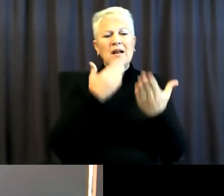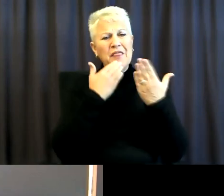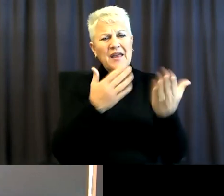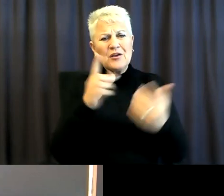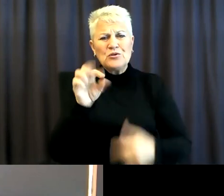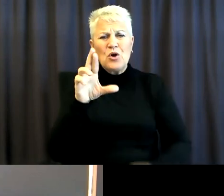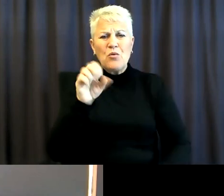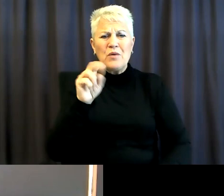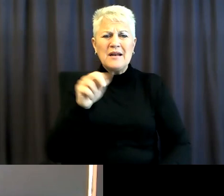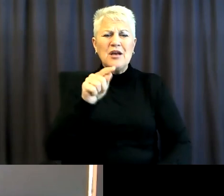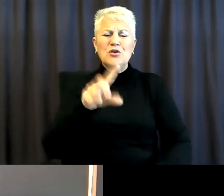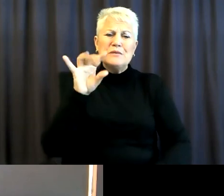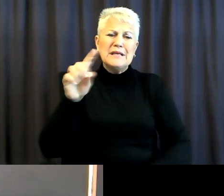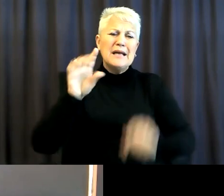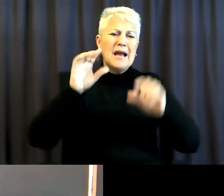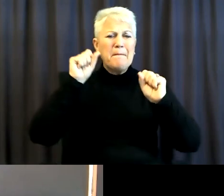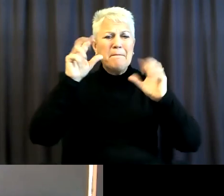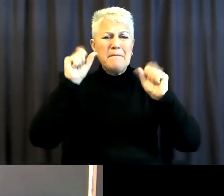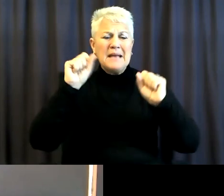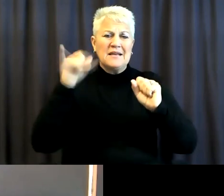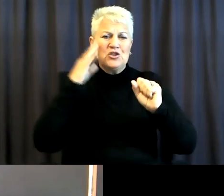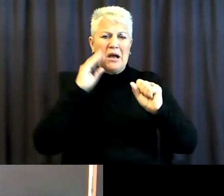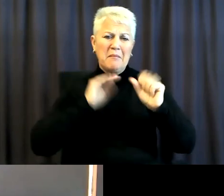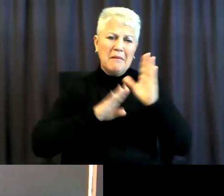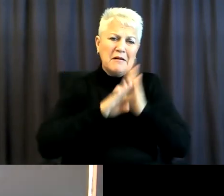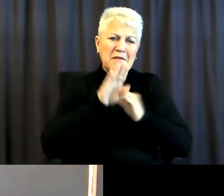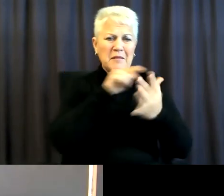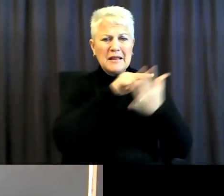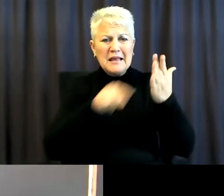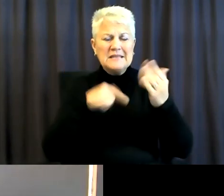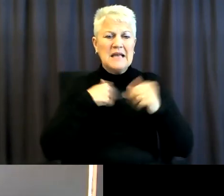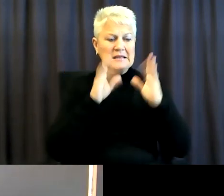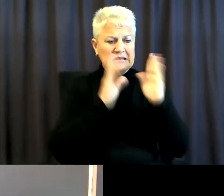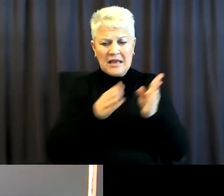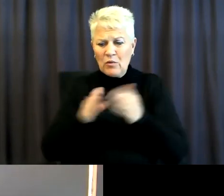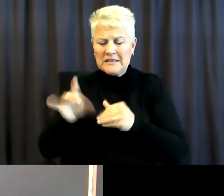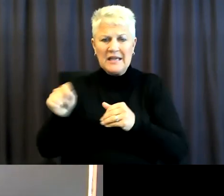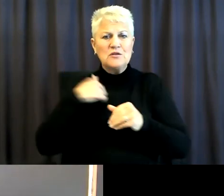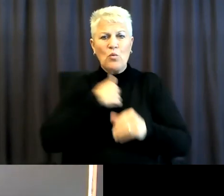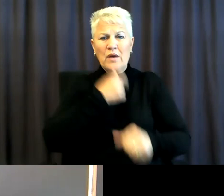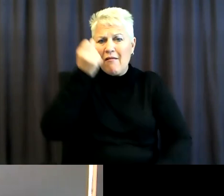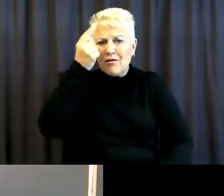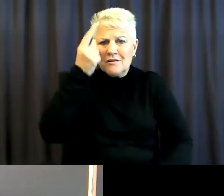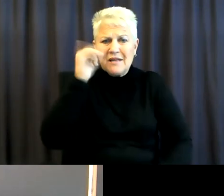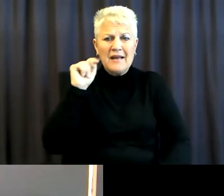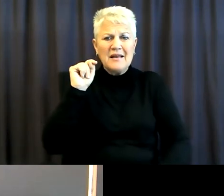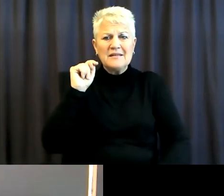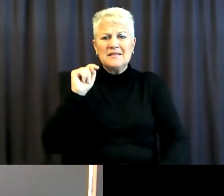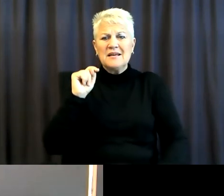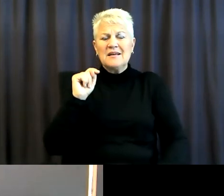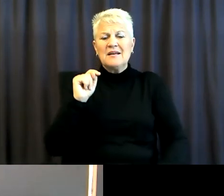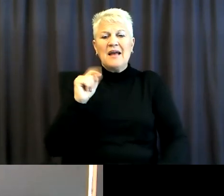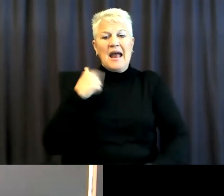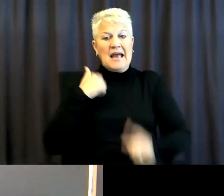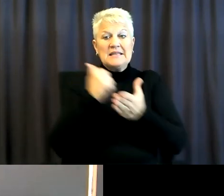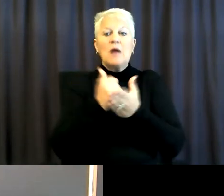Doreen. You have done an amazing job pulling all of this together and sequencing it so it's understandable. It's, you know, helping lots